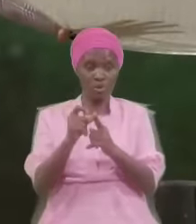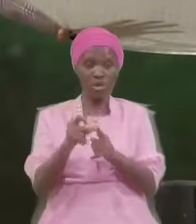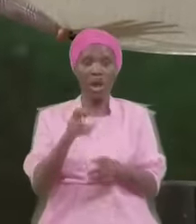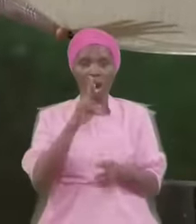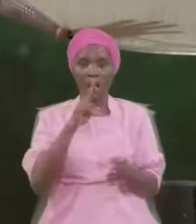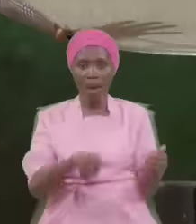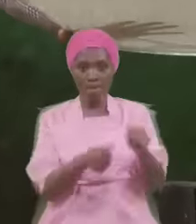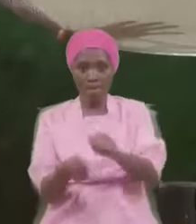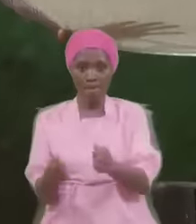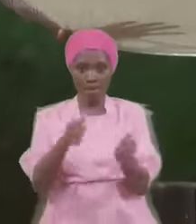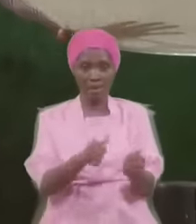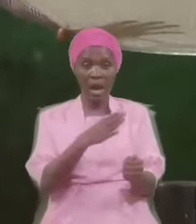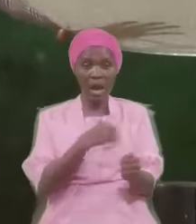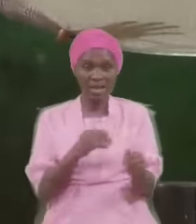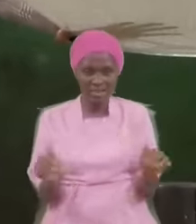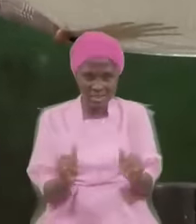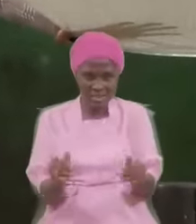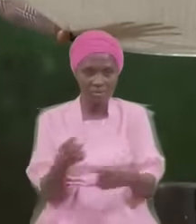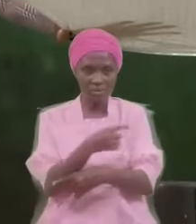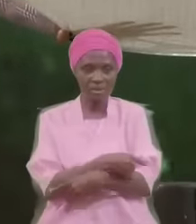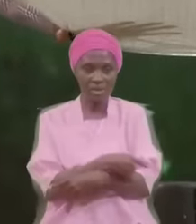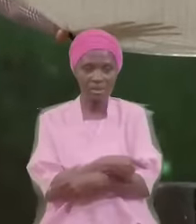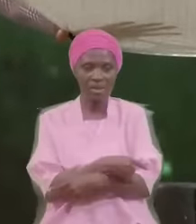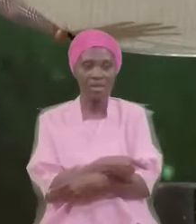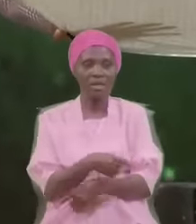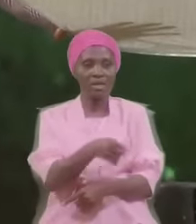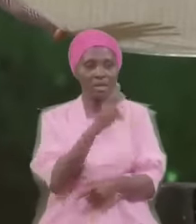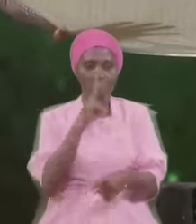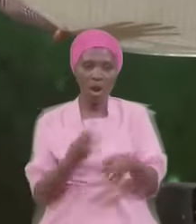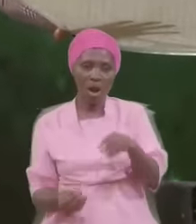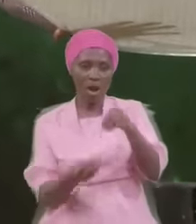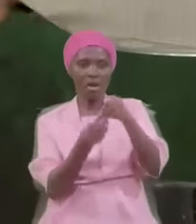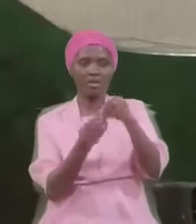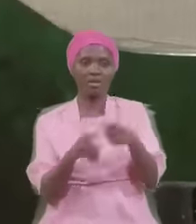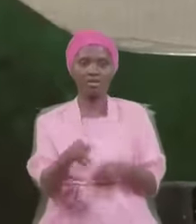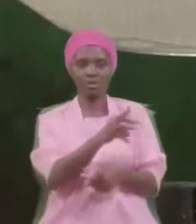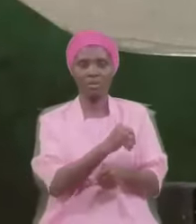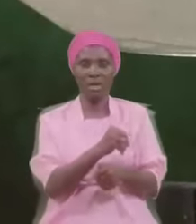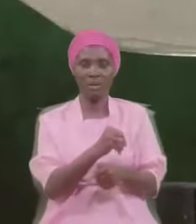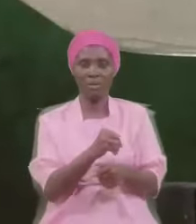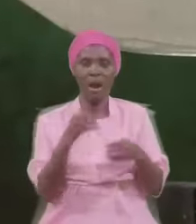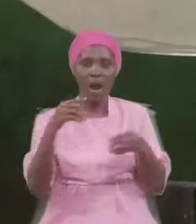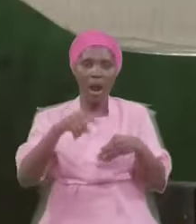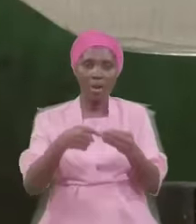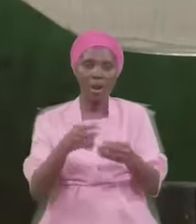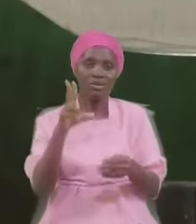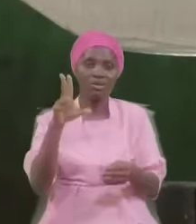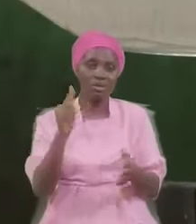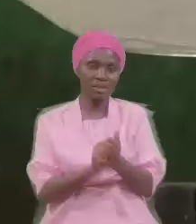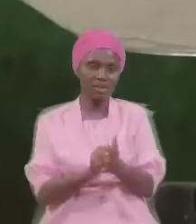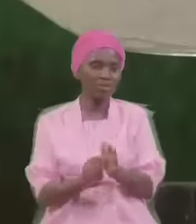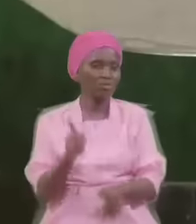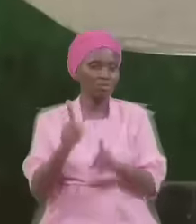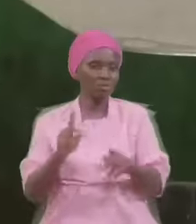day were added unto them about 3,000. So these are the people,